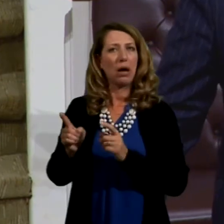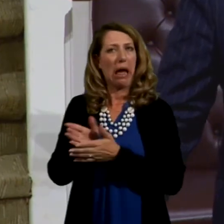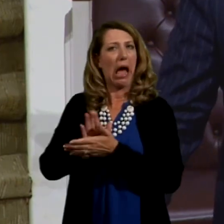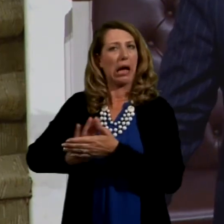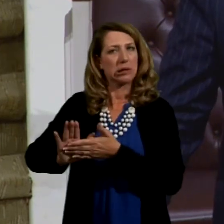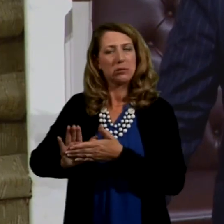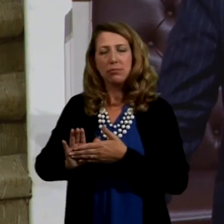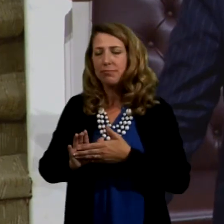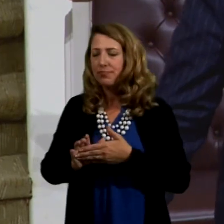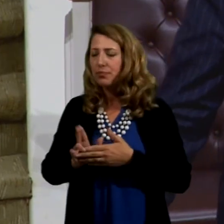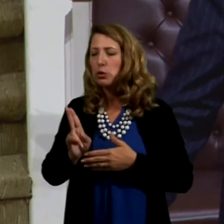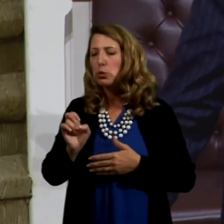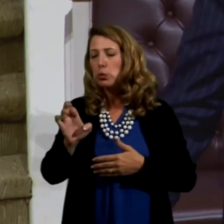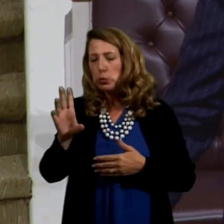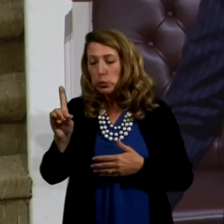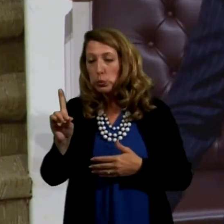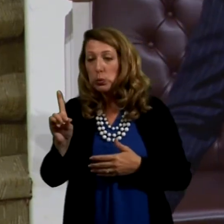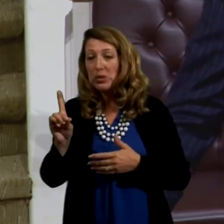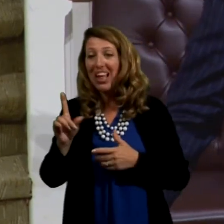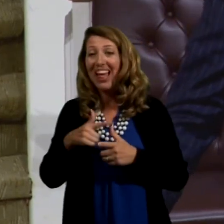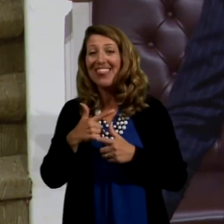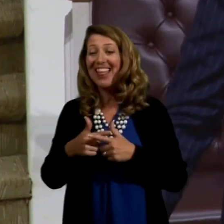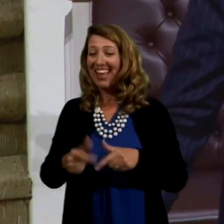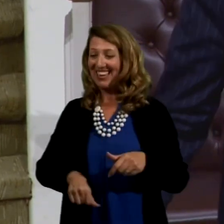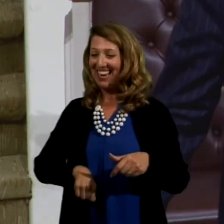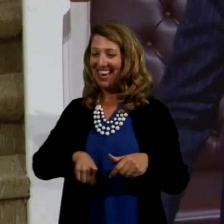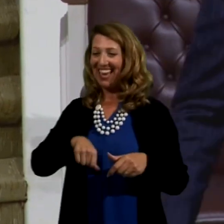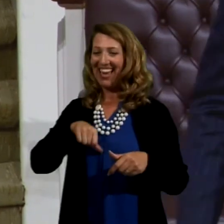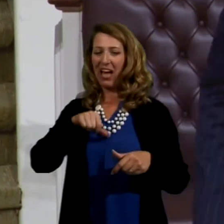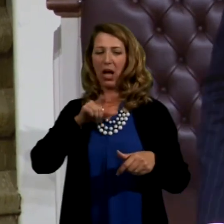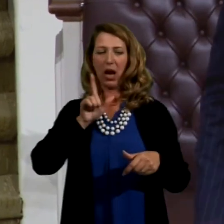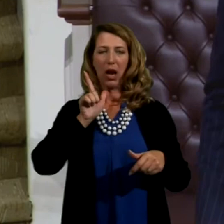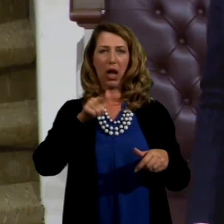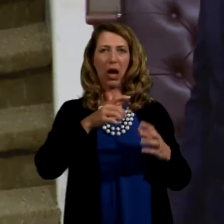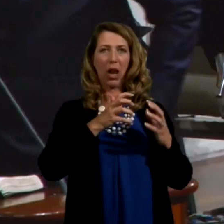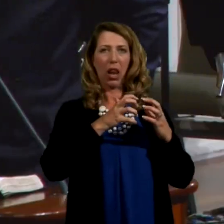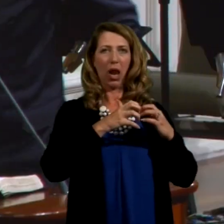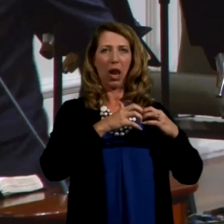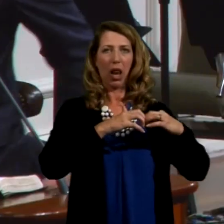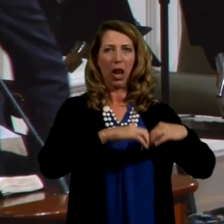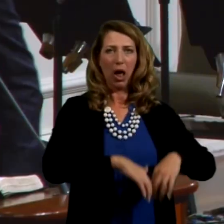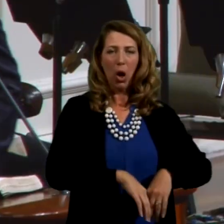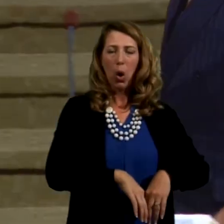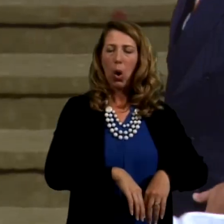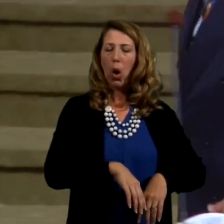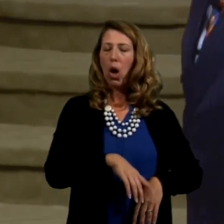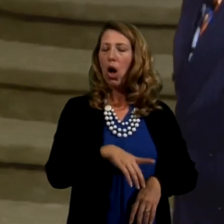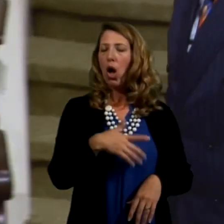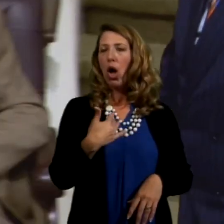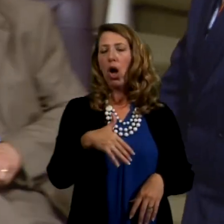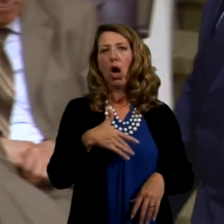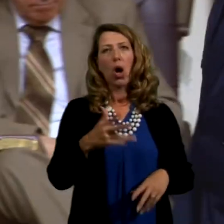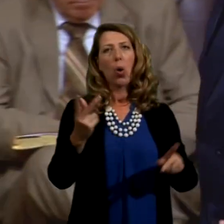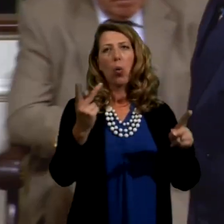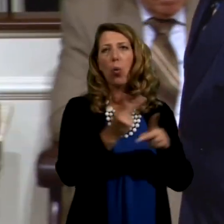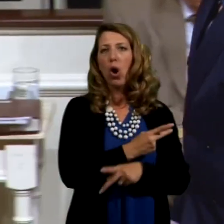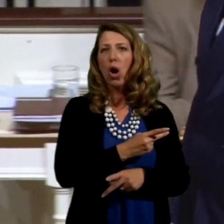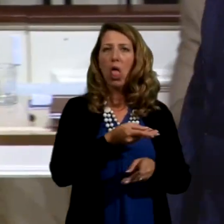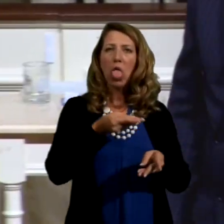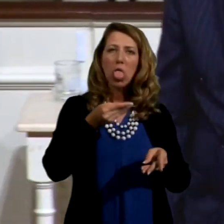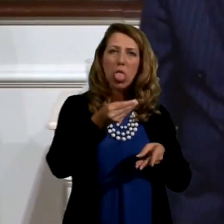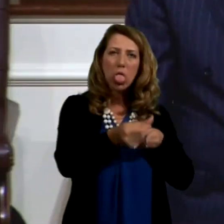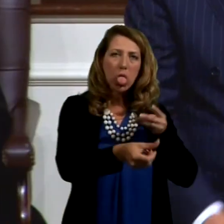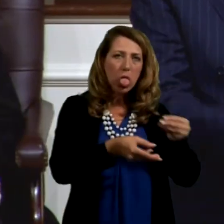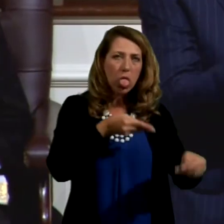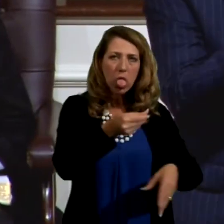And boy, I was so proud of it until it started breaking down. It became the most expensive car I think I've ever owned.